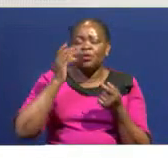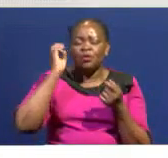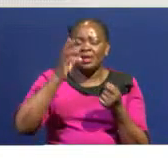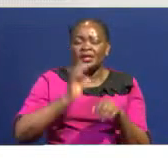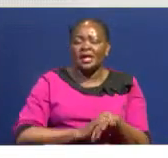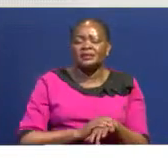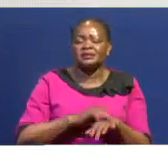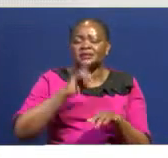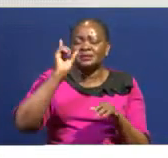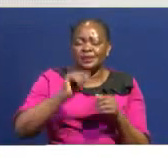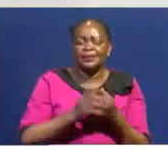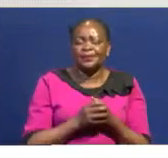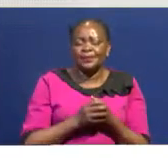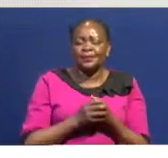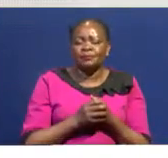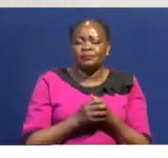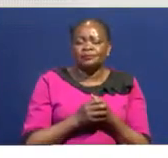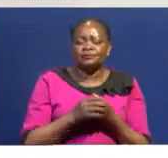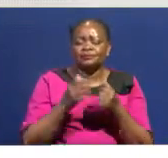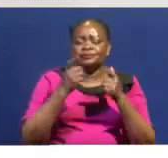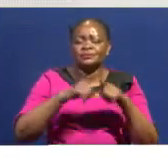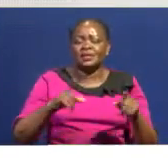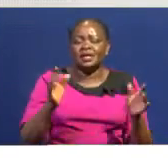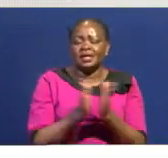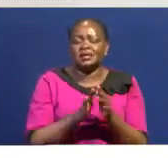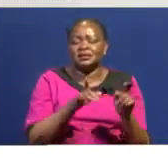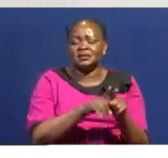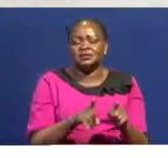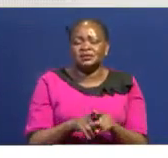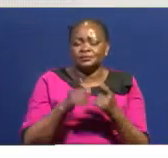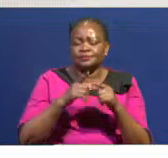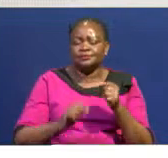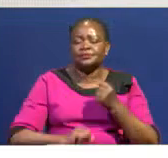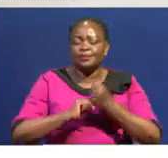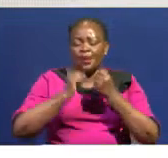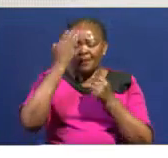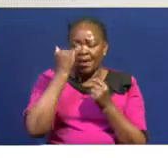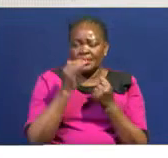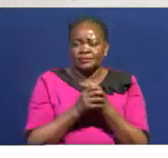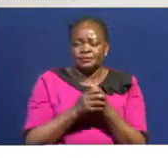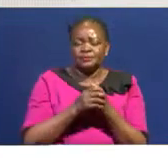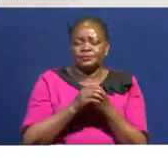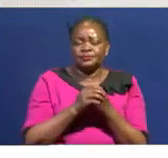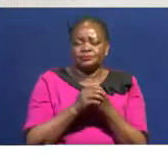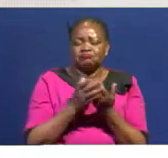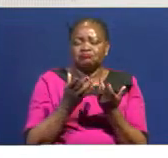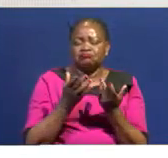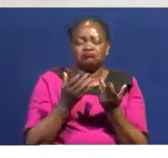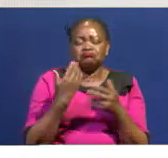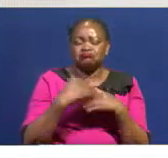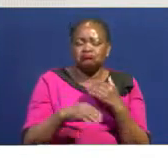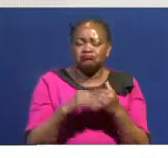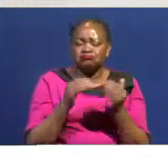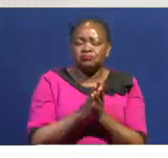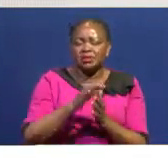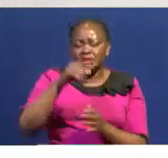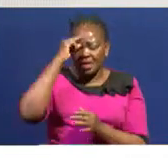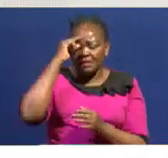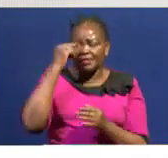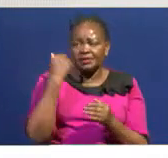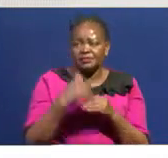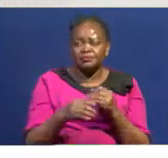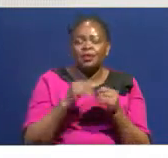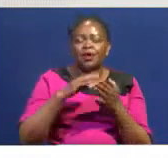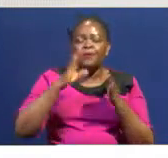get affordable land, industrial land, supported by, of course, the quality infrastructure which the government has built,